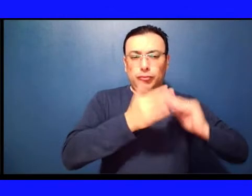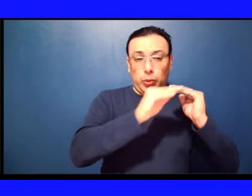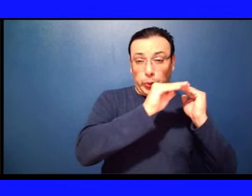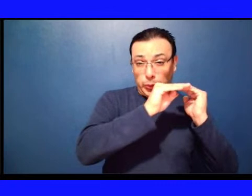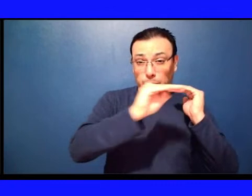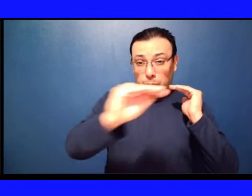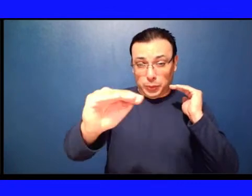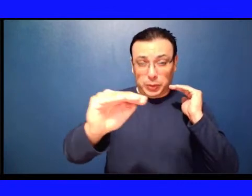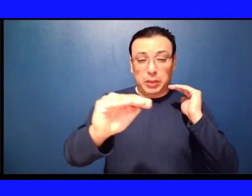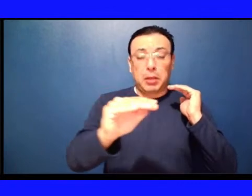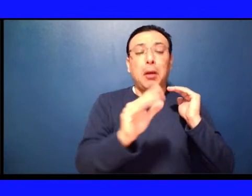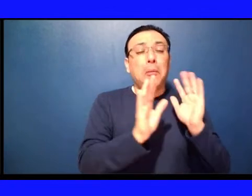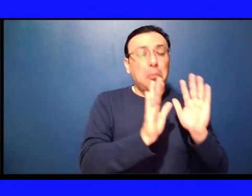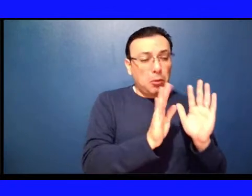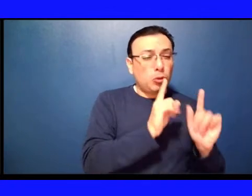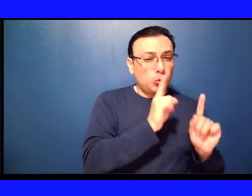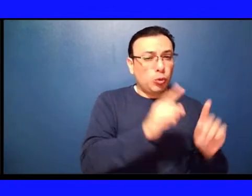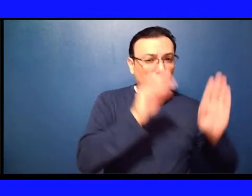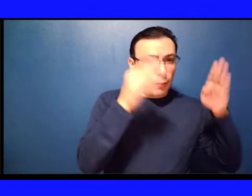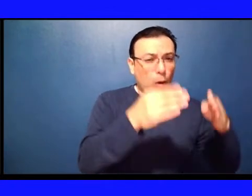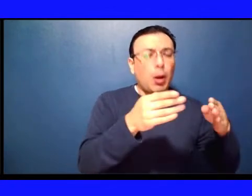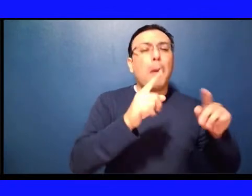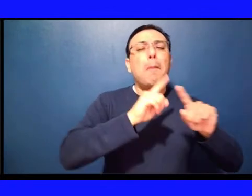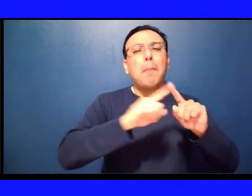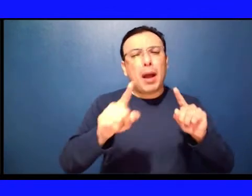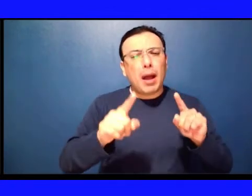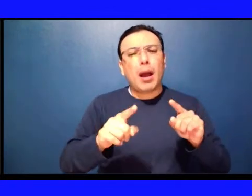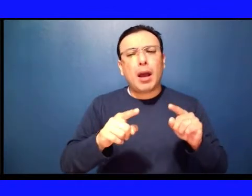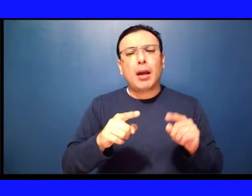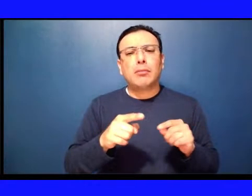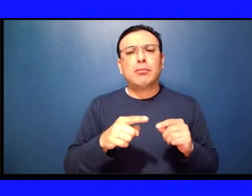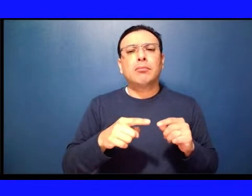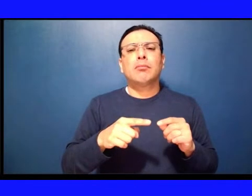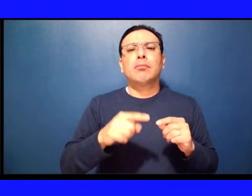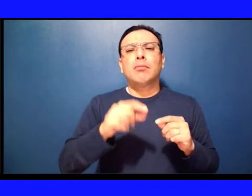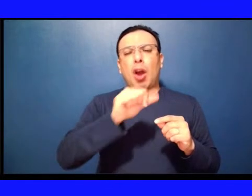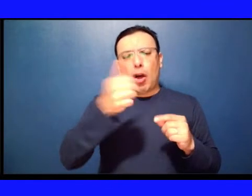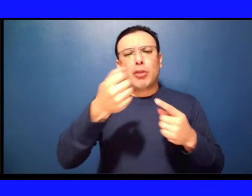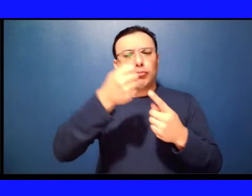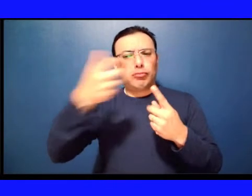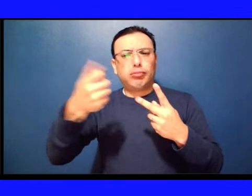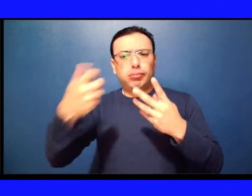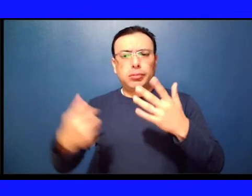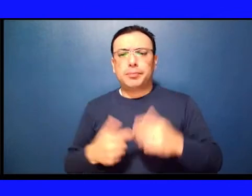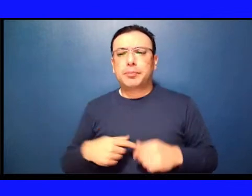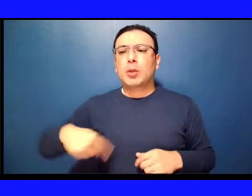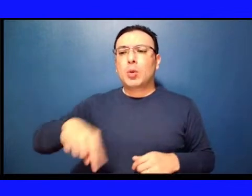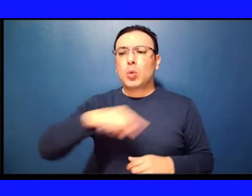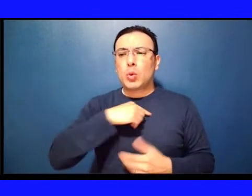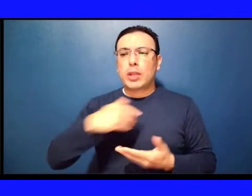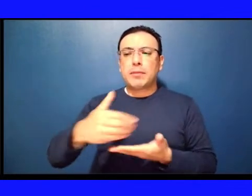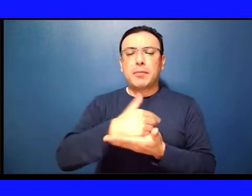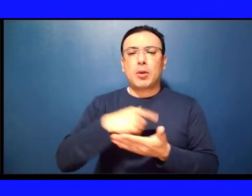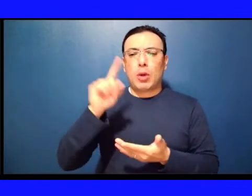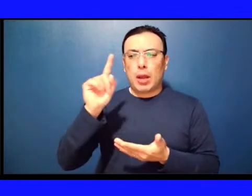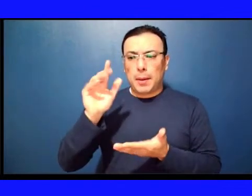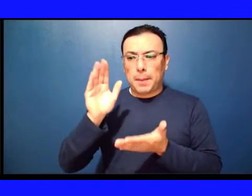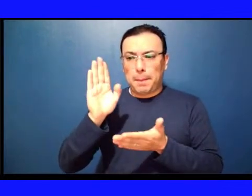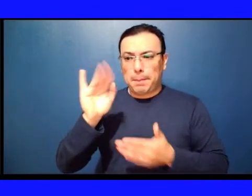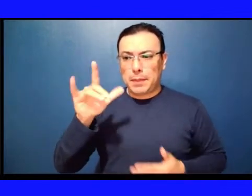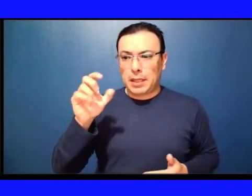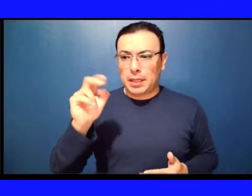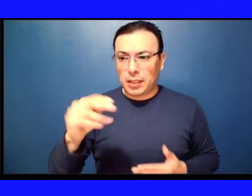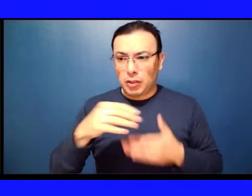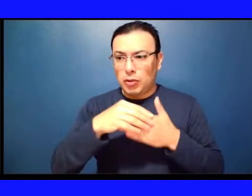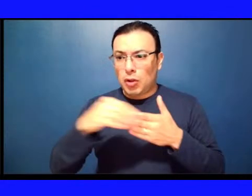the implementation of Epic, I think, has been more successful than really anyone could have hoped, increasing our case